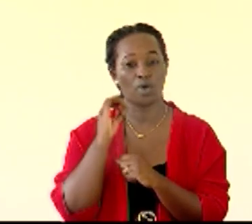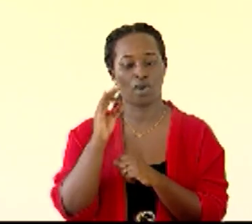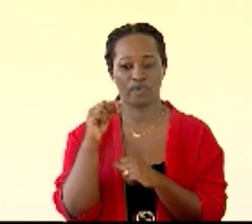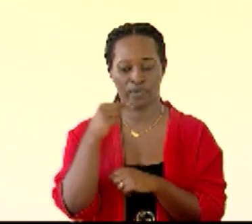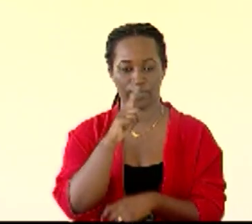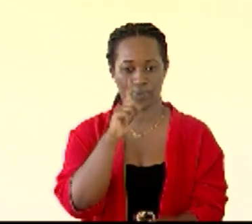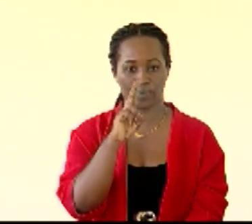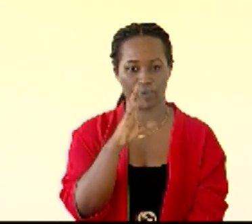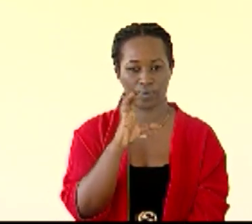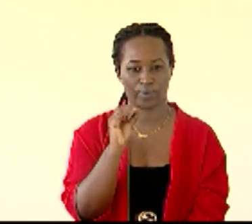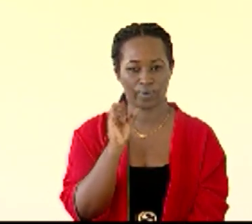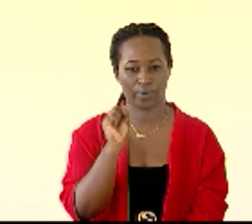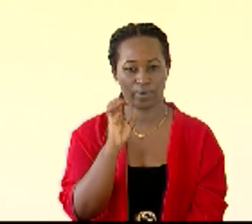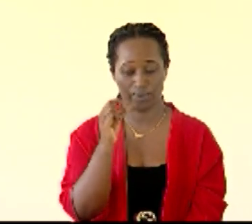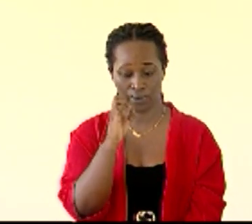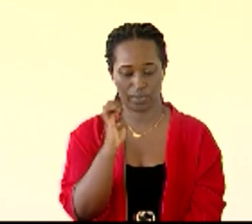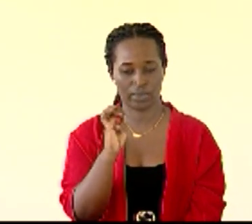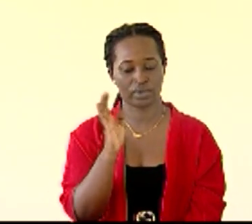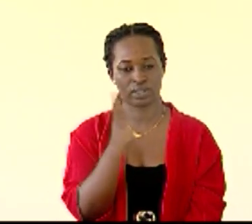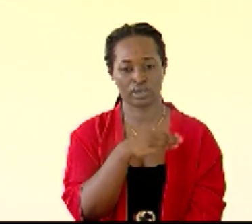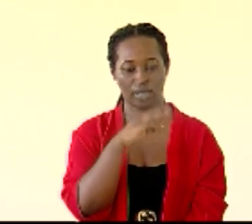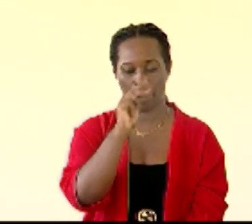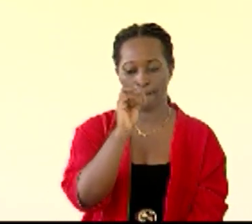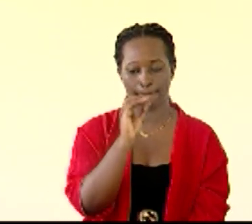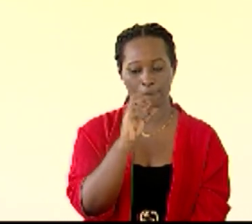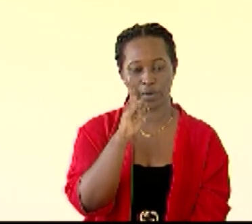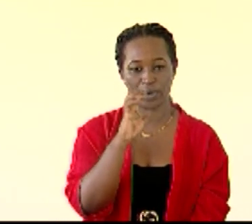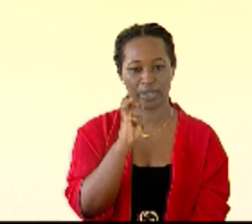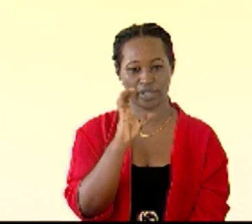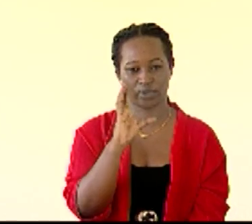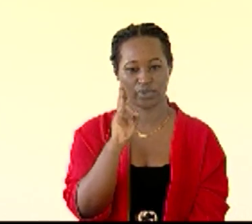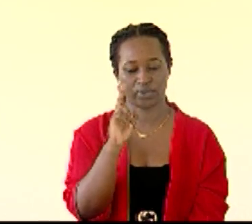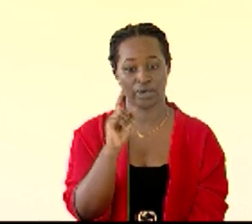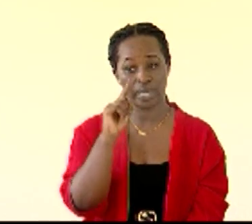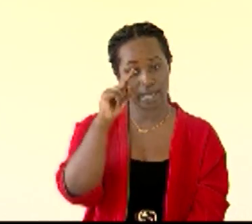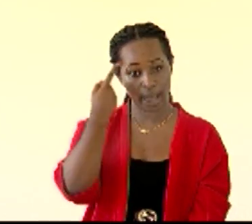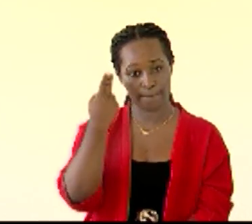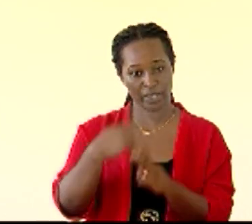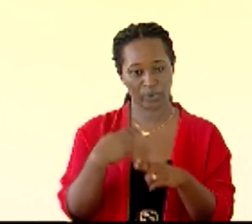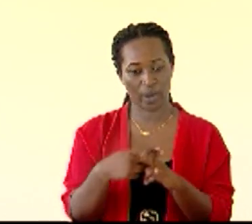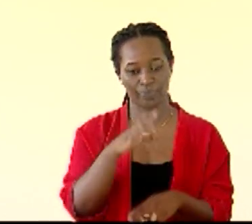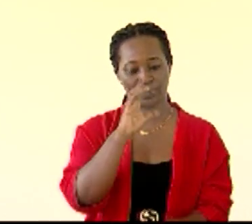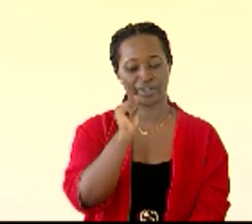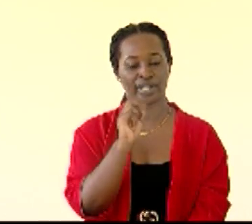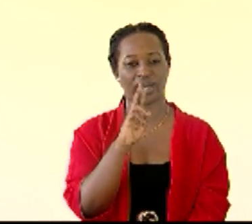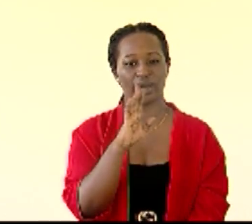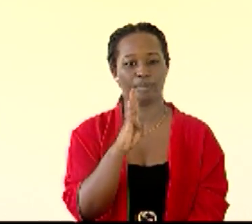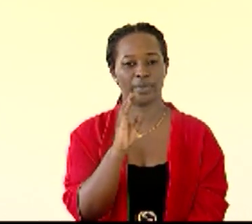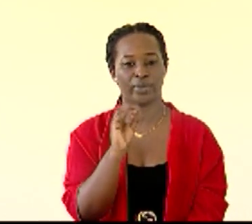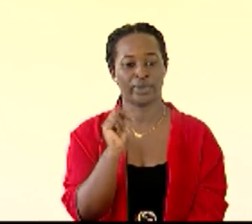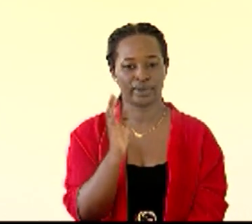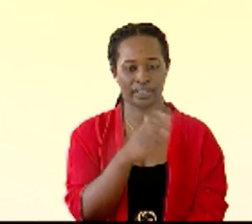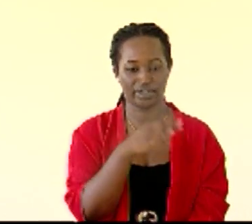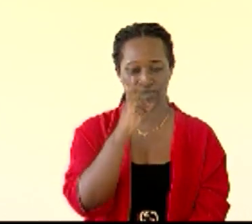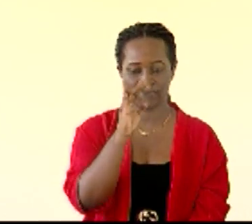glucose molecule has stages, and the first one is the fixation of carbon dioxide. We have a lot of compounds involved. You have